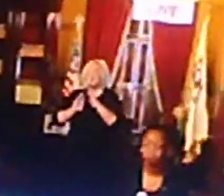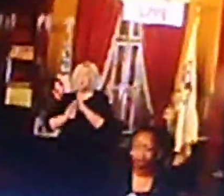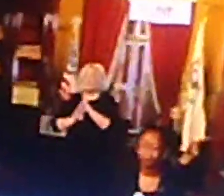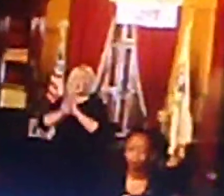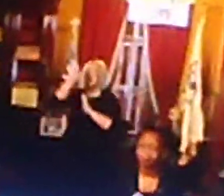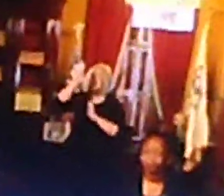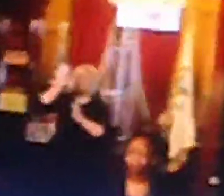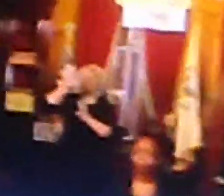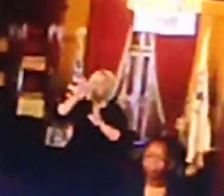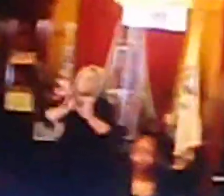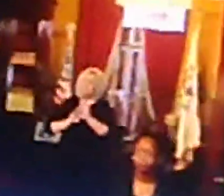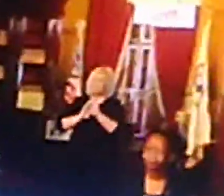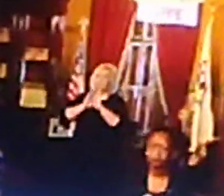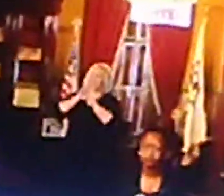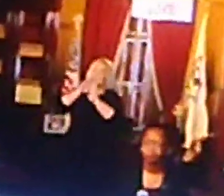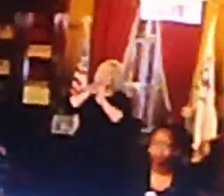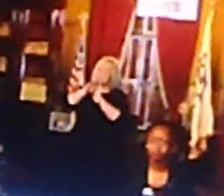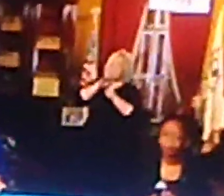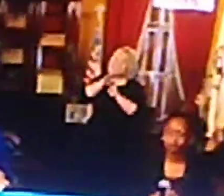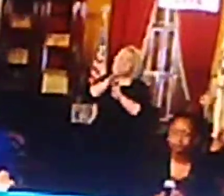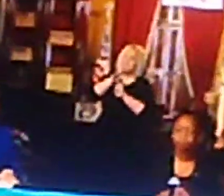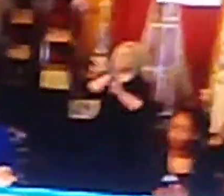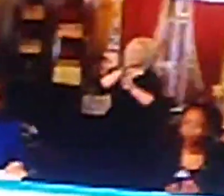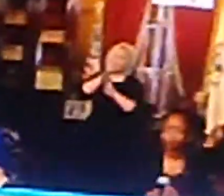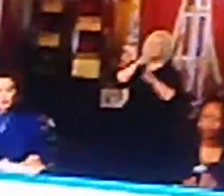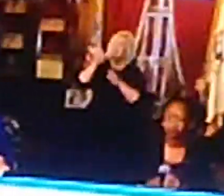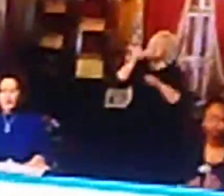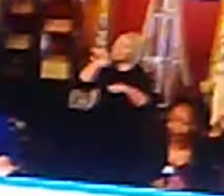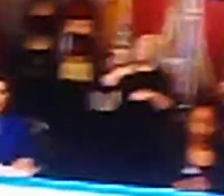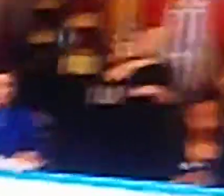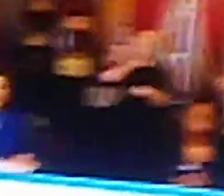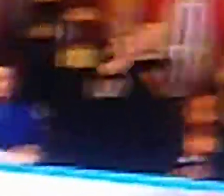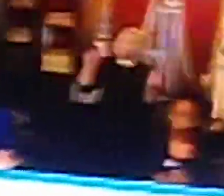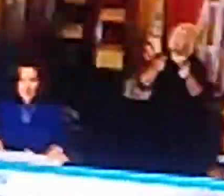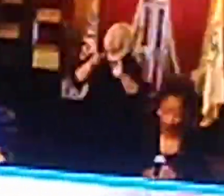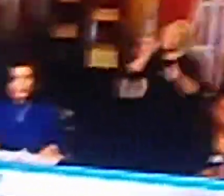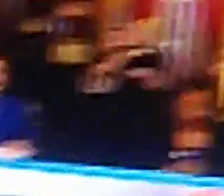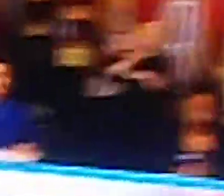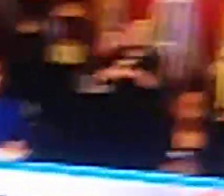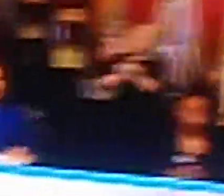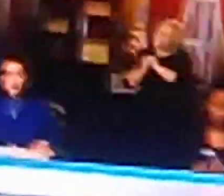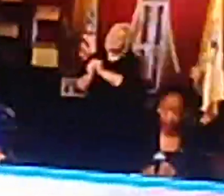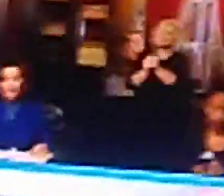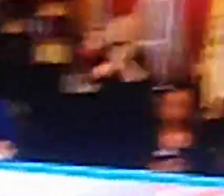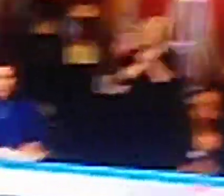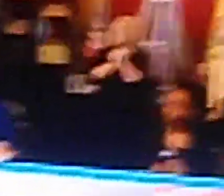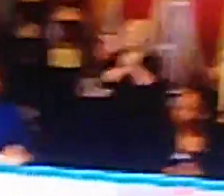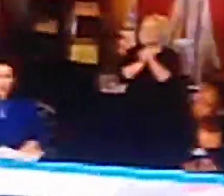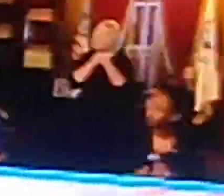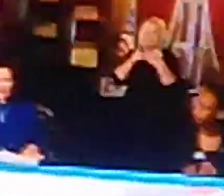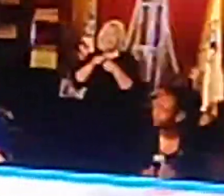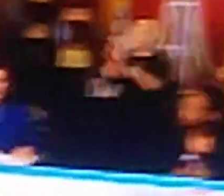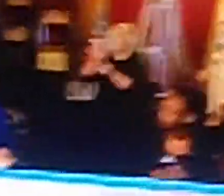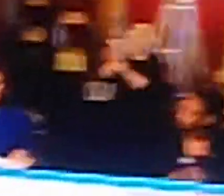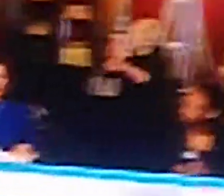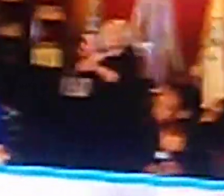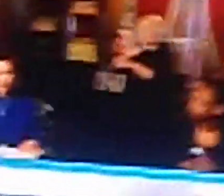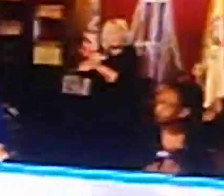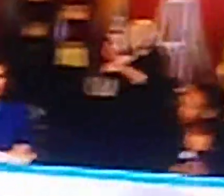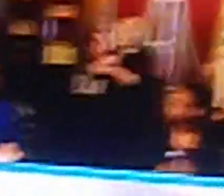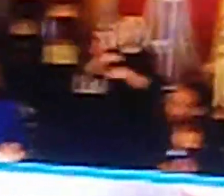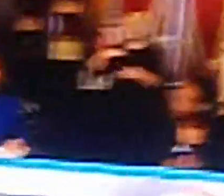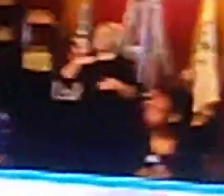COVID-19 in our state, we must all work together as Michiganders. Whether you're a medical professional looking to volunteer